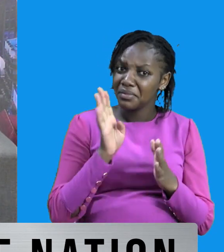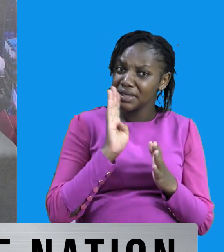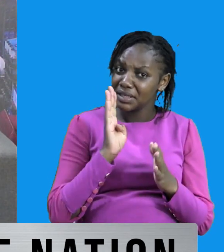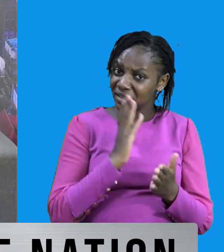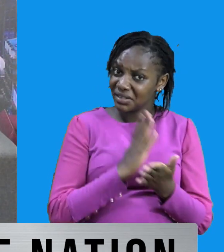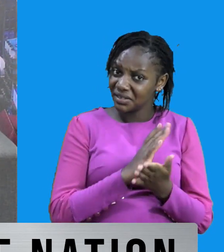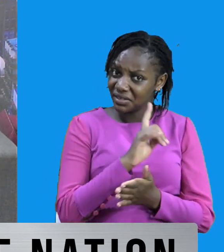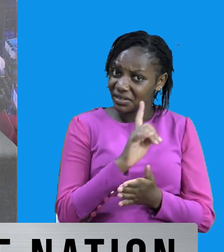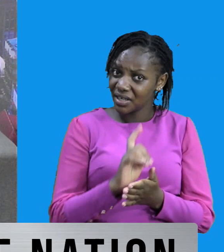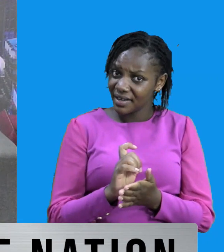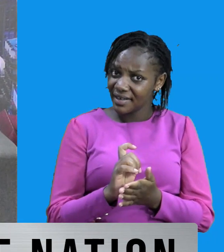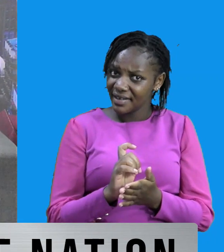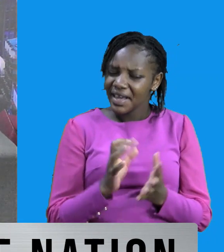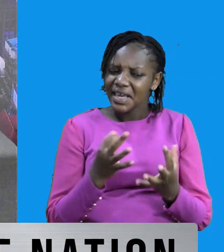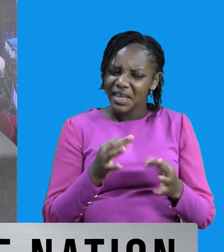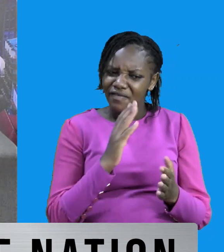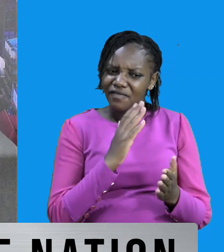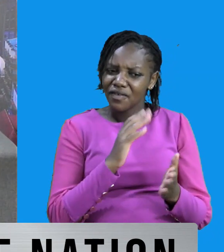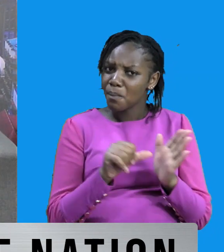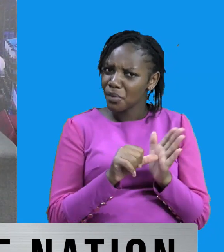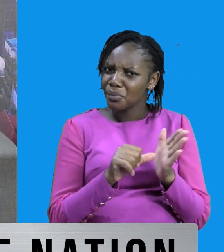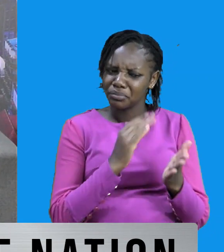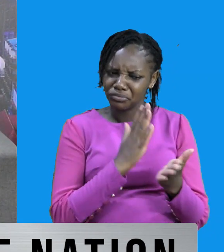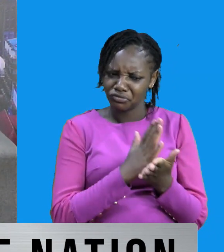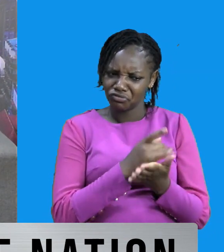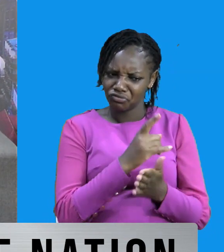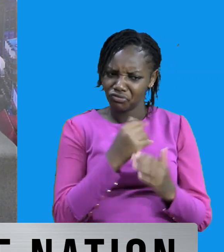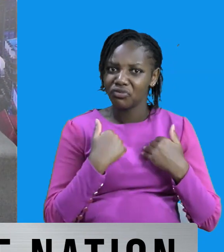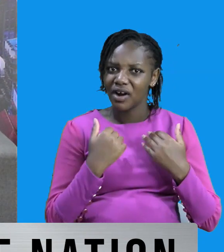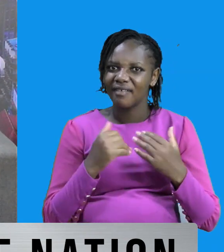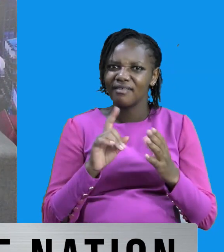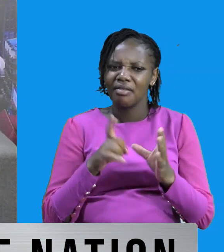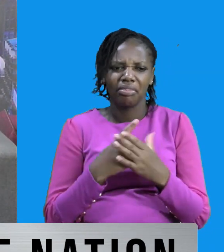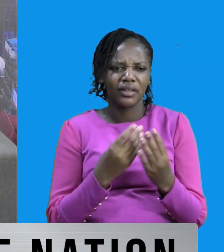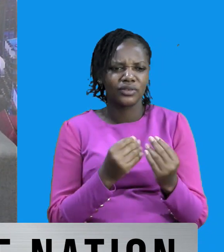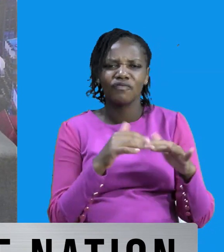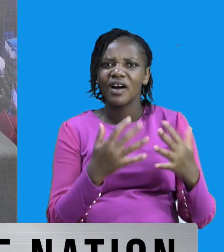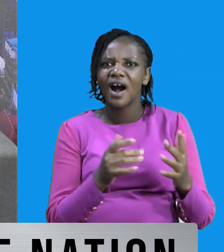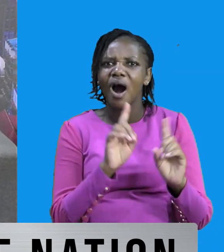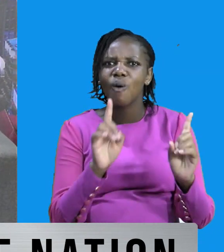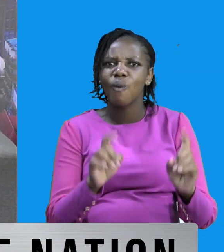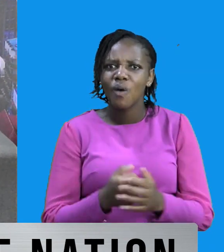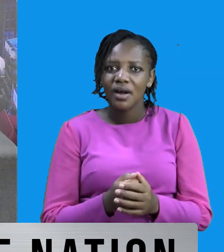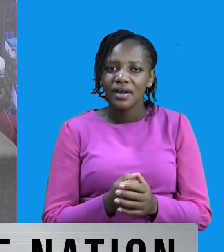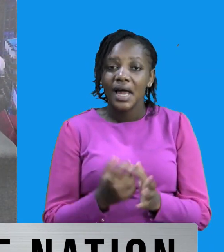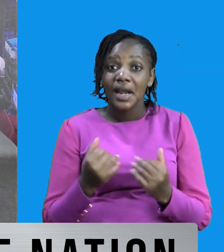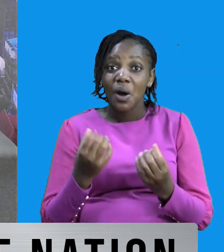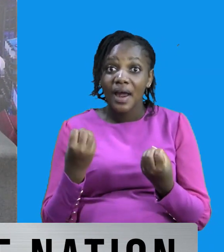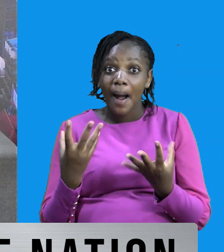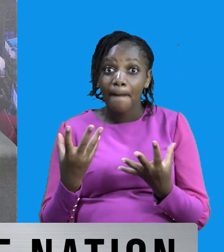problem of debt, why are we not dealing with it the way it's supposed to be dealt with?